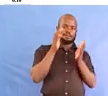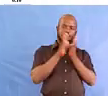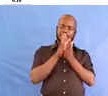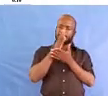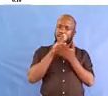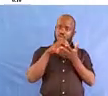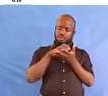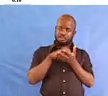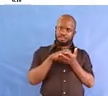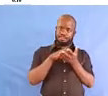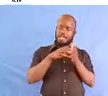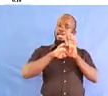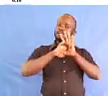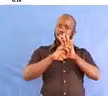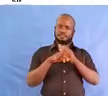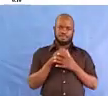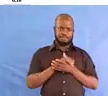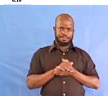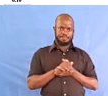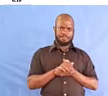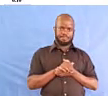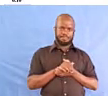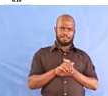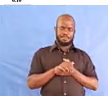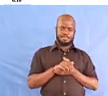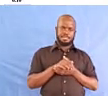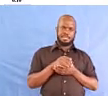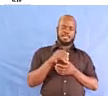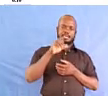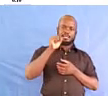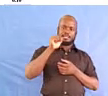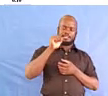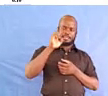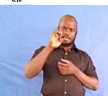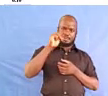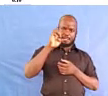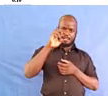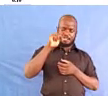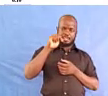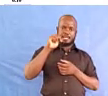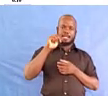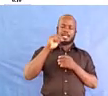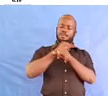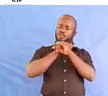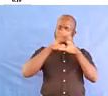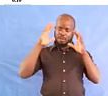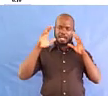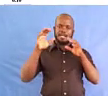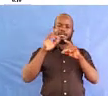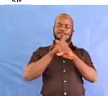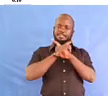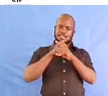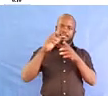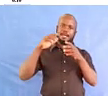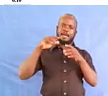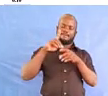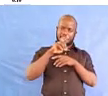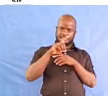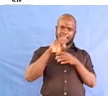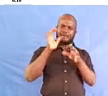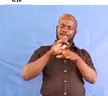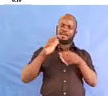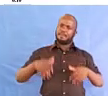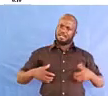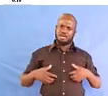cause disease under certain conditions. For example, the simian immunodeficiency virus strain that